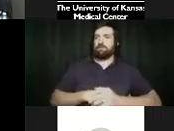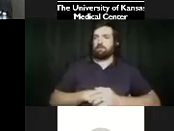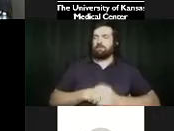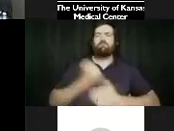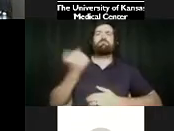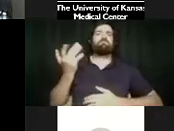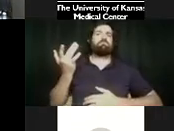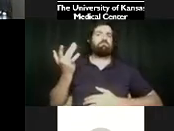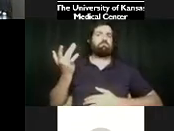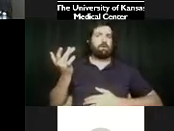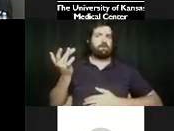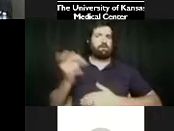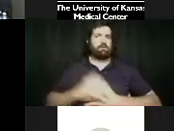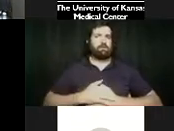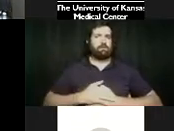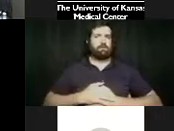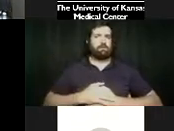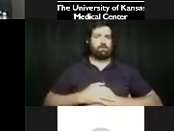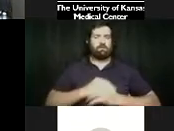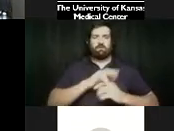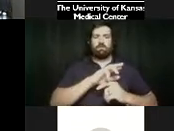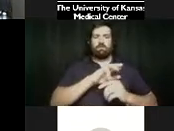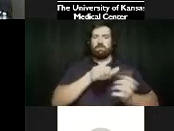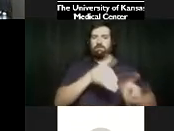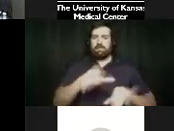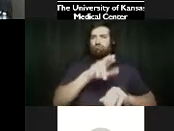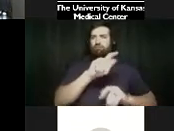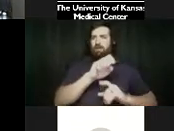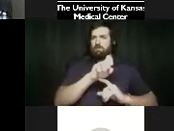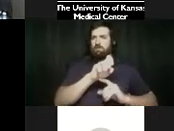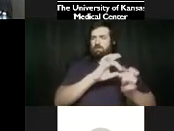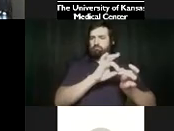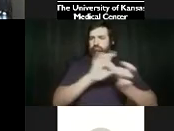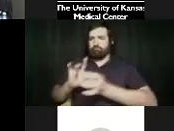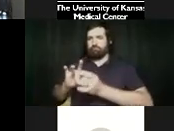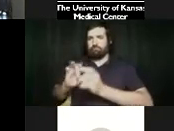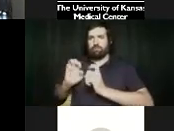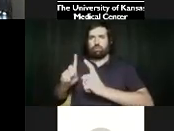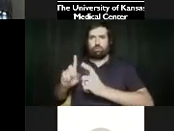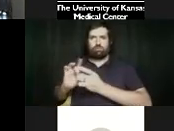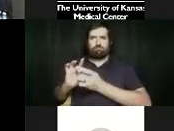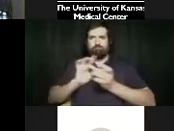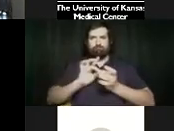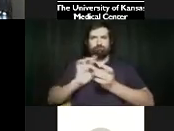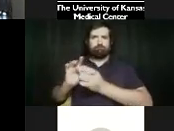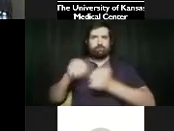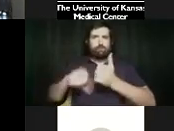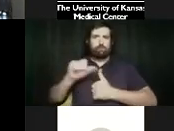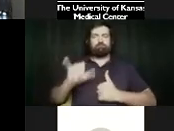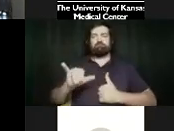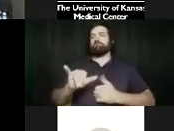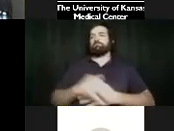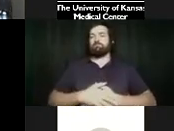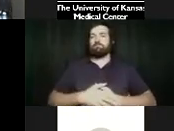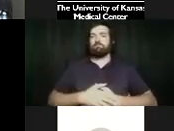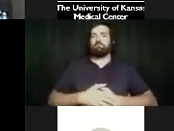is it that death rate and education are so closely connected? Now, some of you might